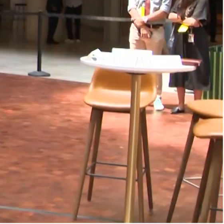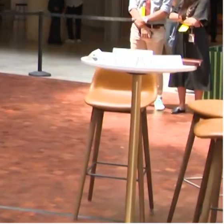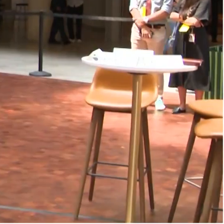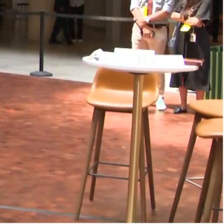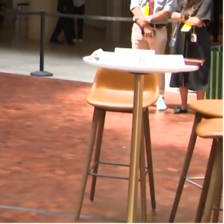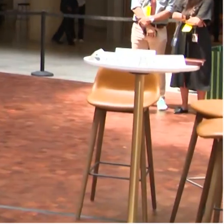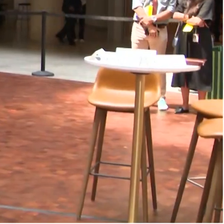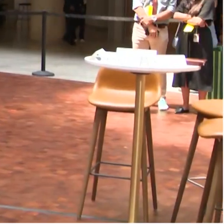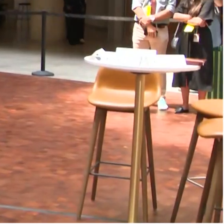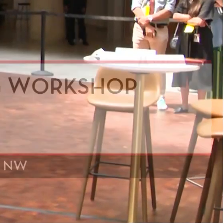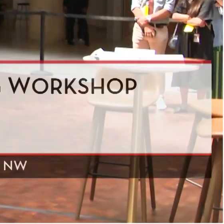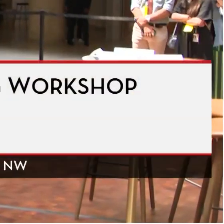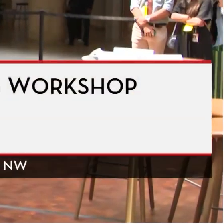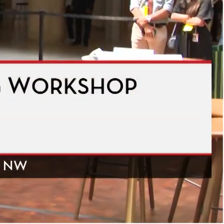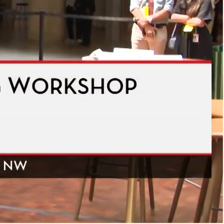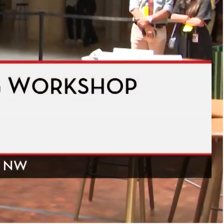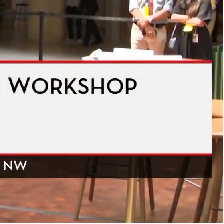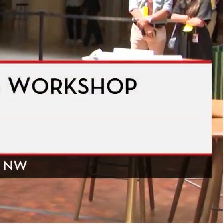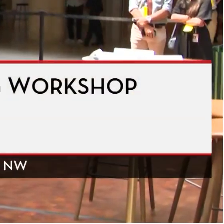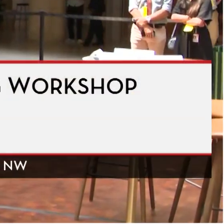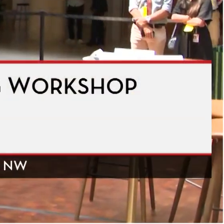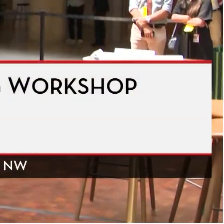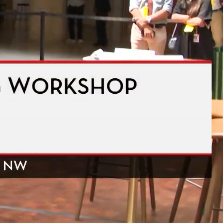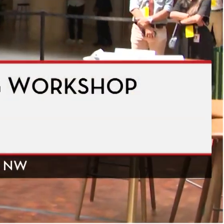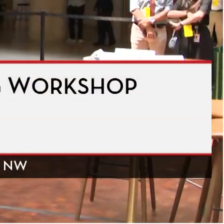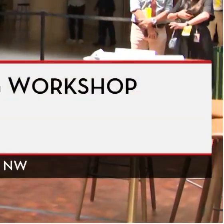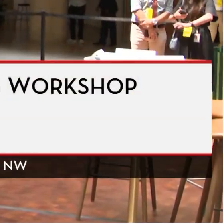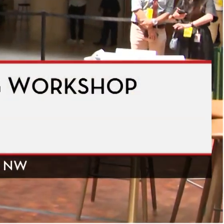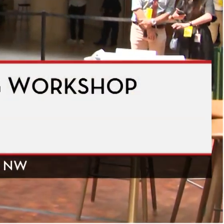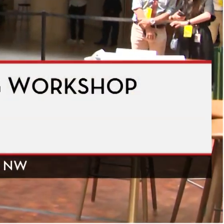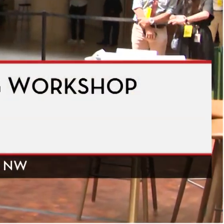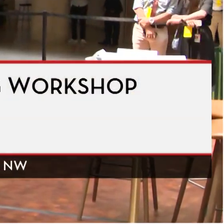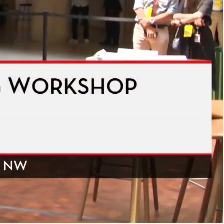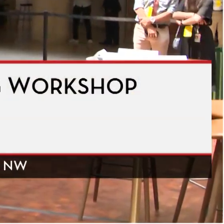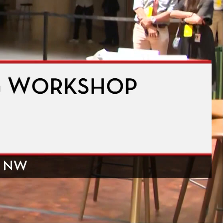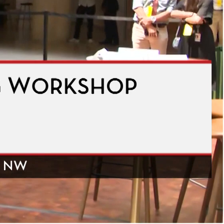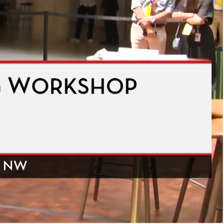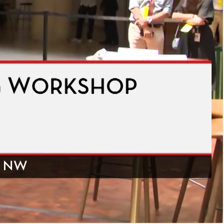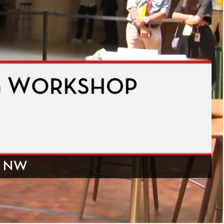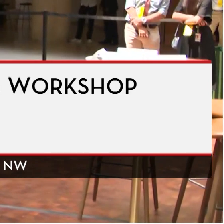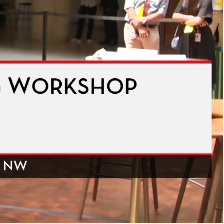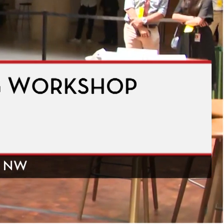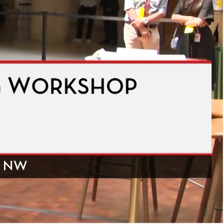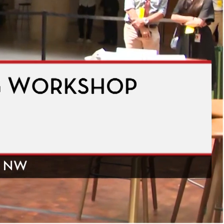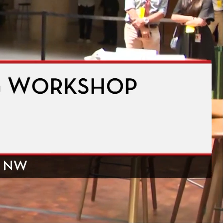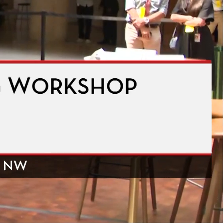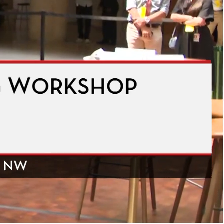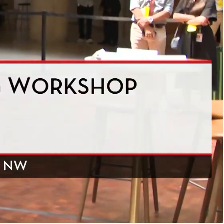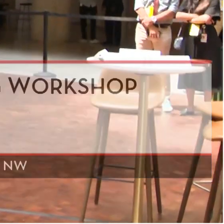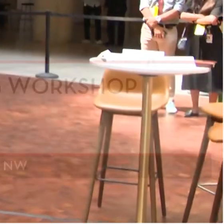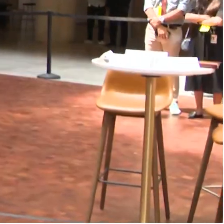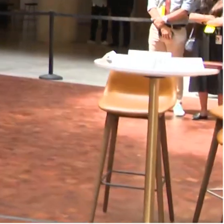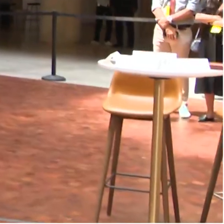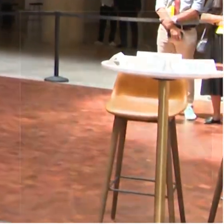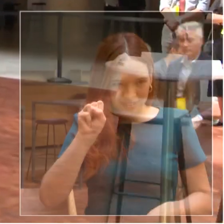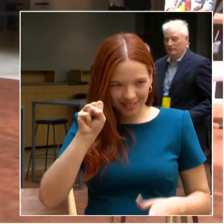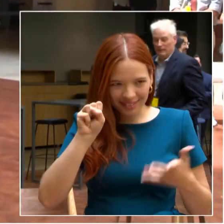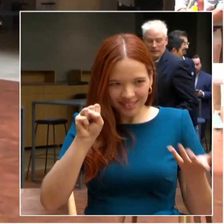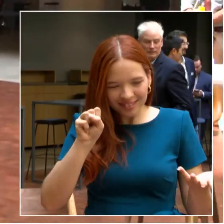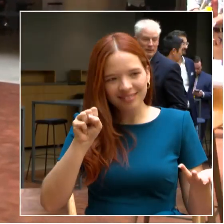Hey, so I'm Tony Williams. I'm CEO of the Federal City Council. I'm the designated tie wearer in D.C. today.